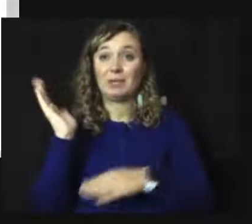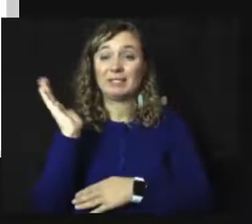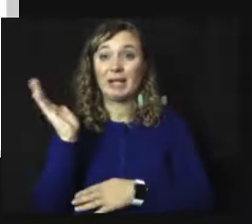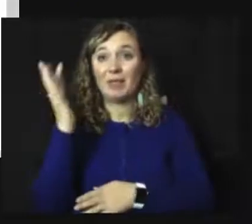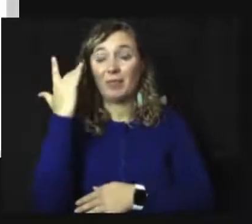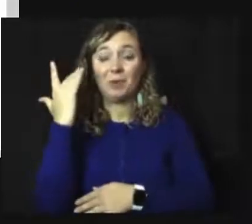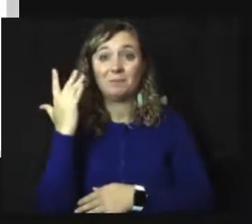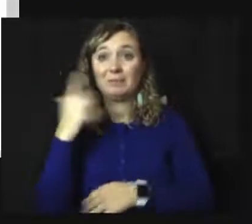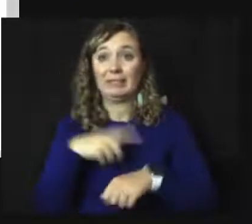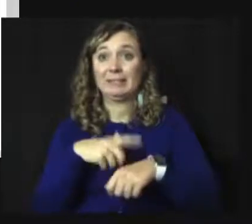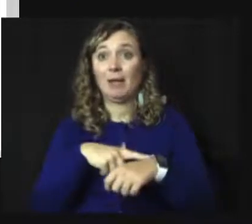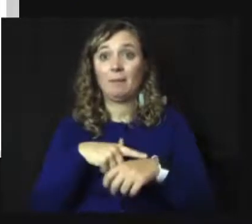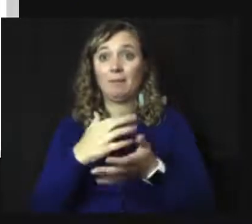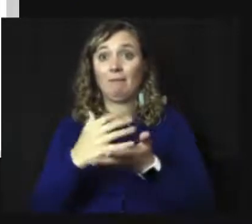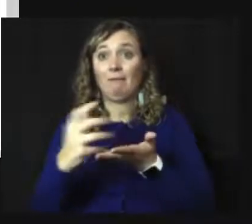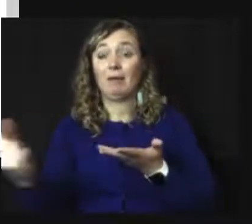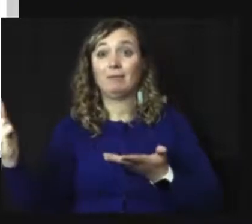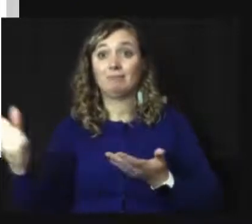time.